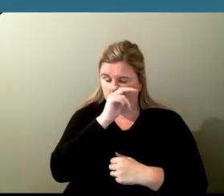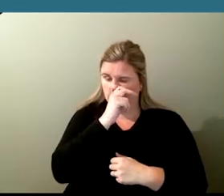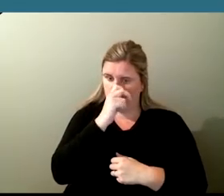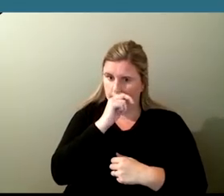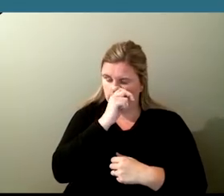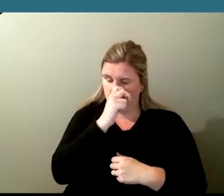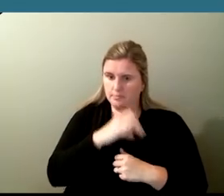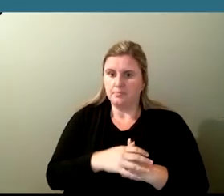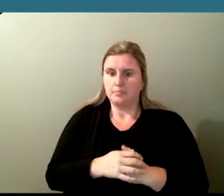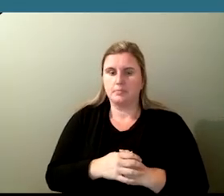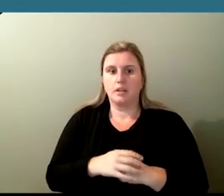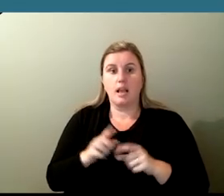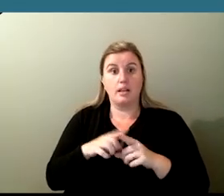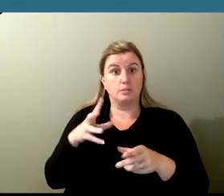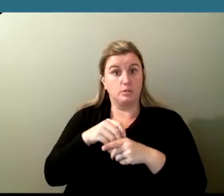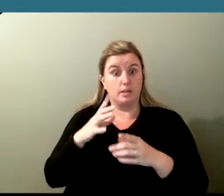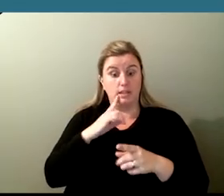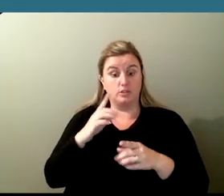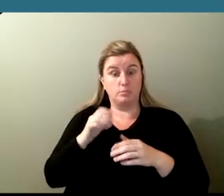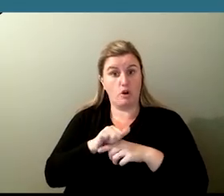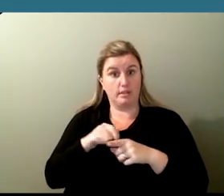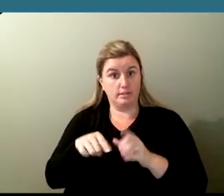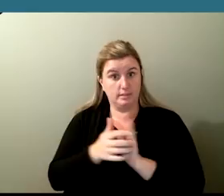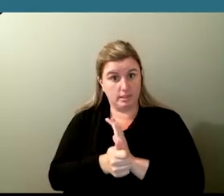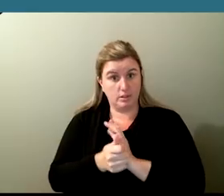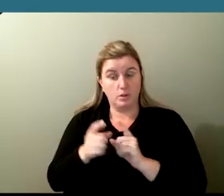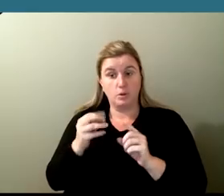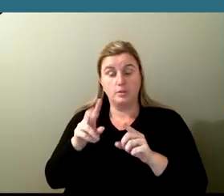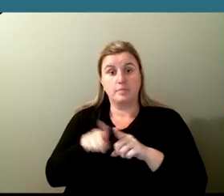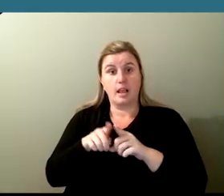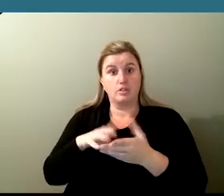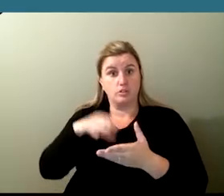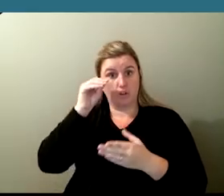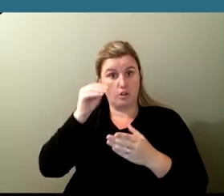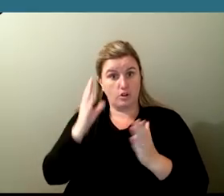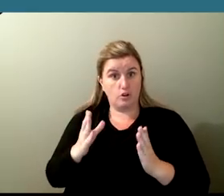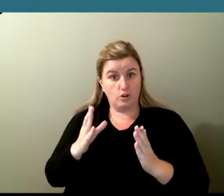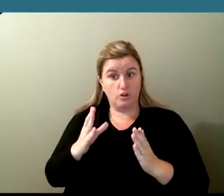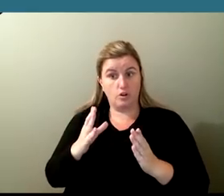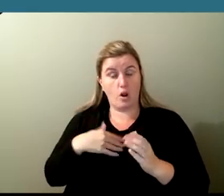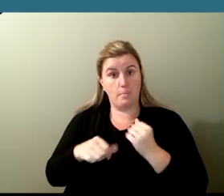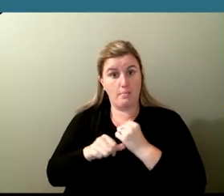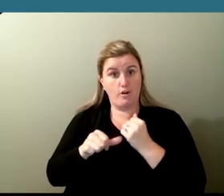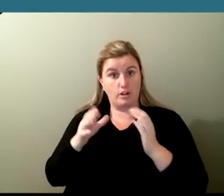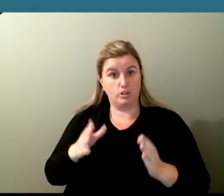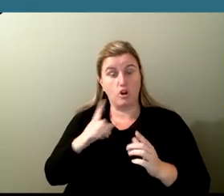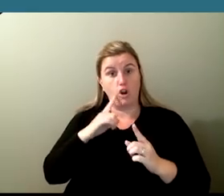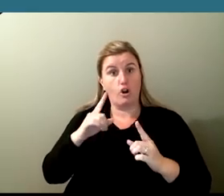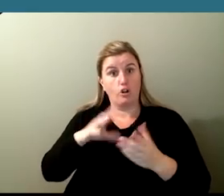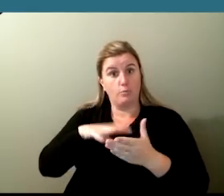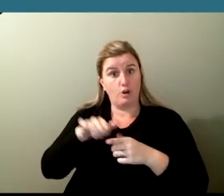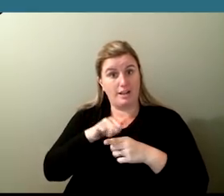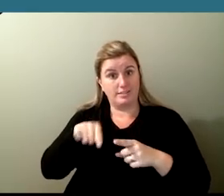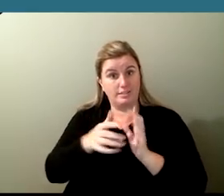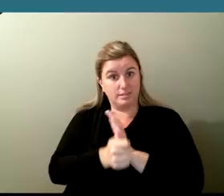the participant is practicing the skill, or as the learner, as our peer educators are practicing the skill,